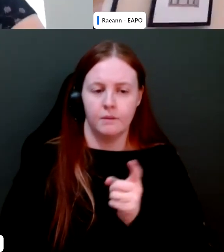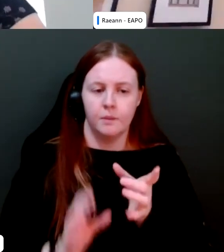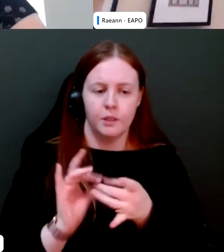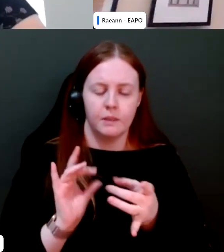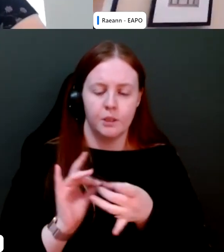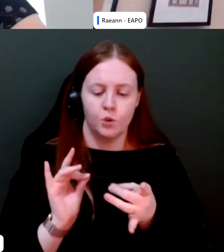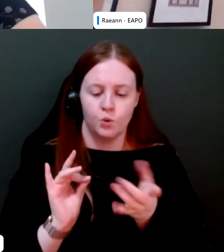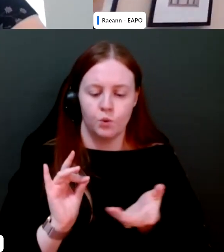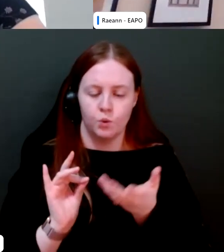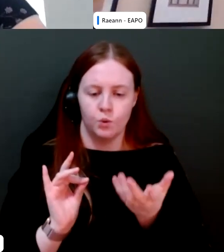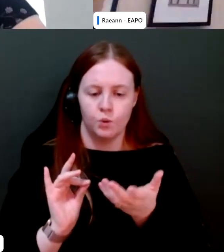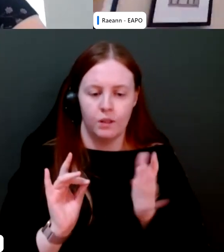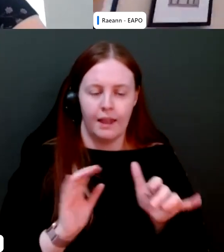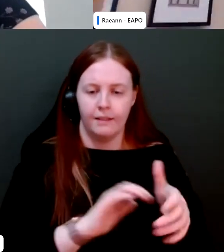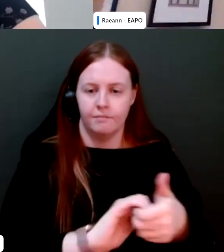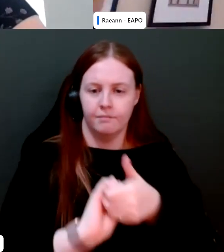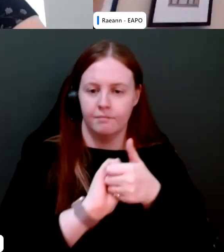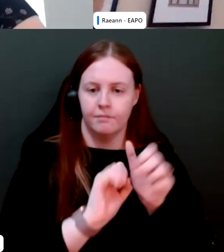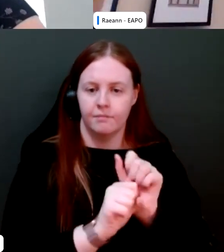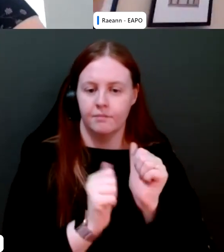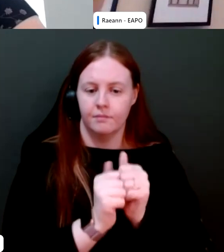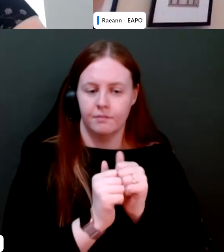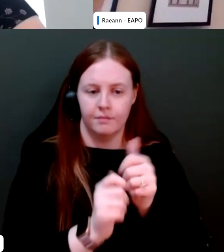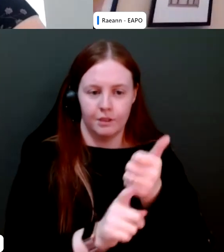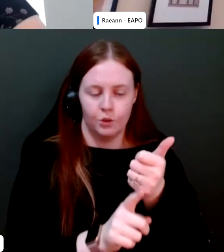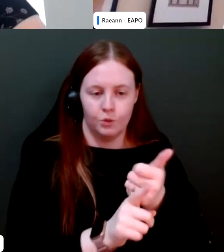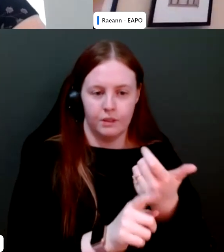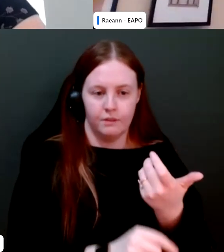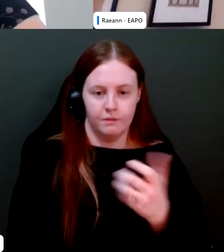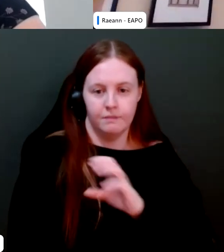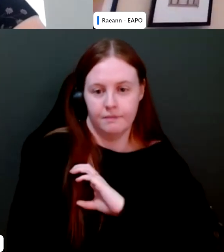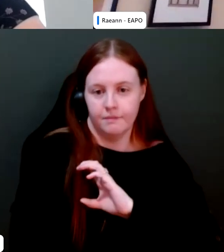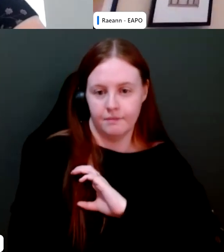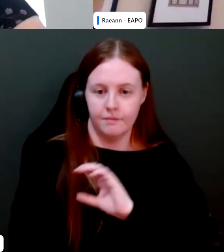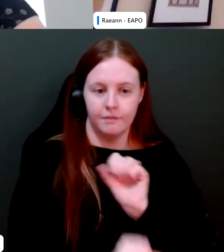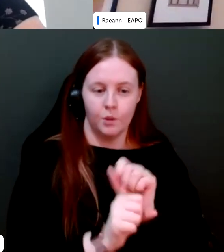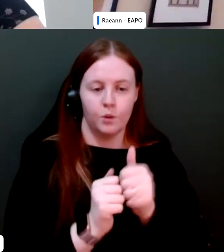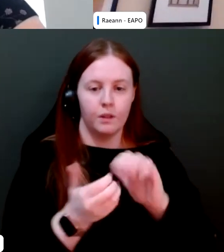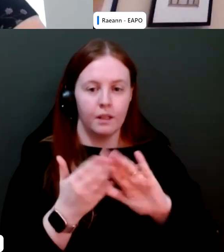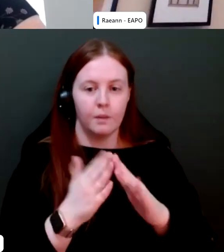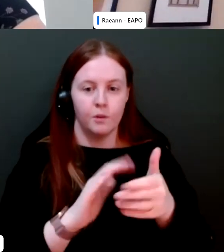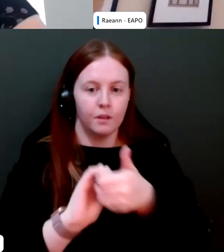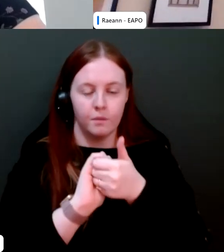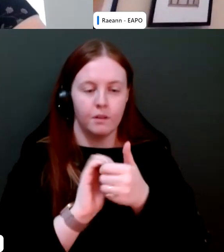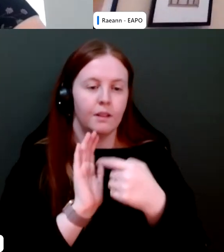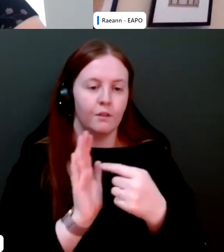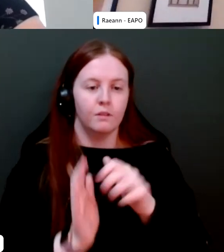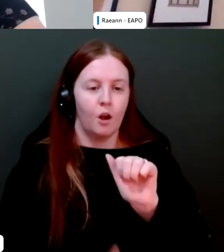the collaboration that you, as an officer, work with your, the community partners like the Alzheimer's Society